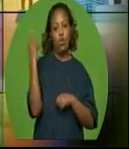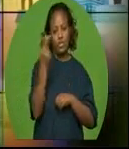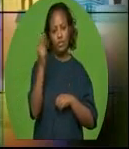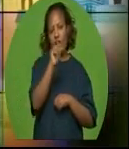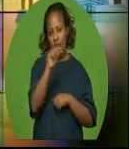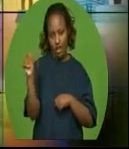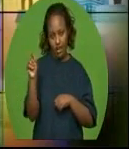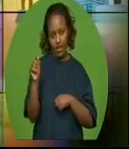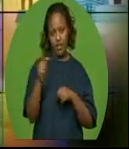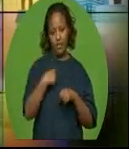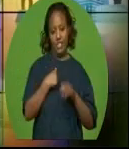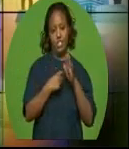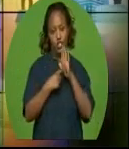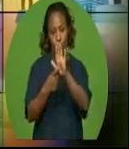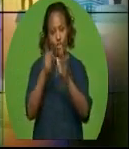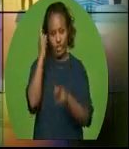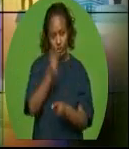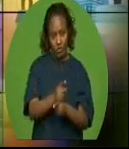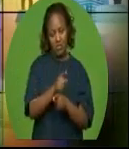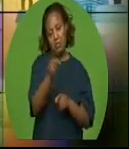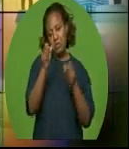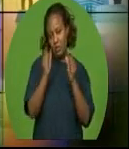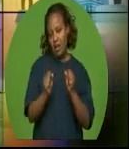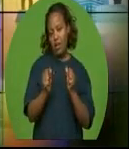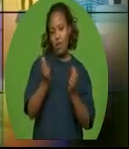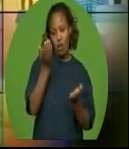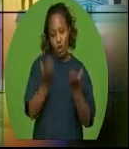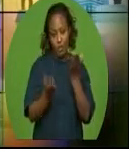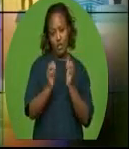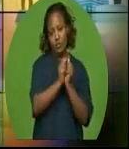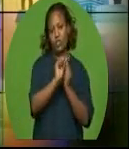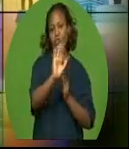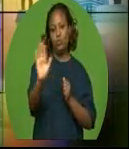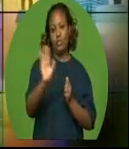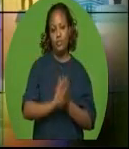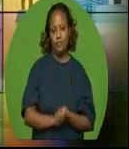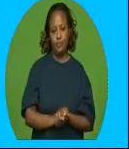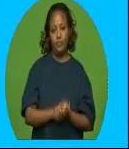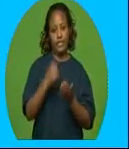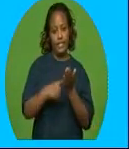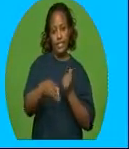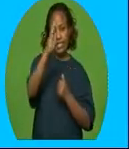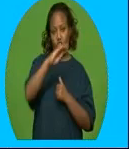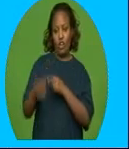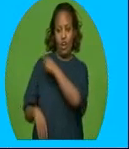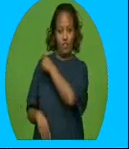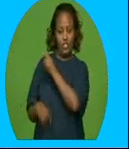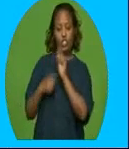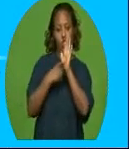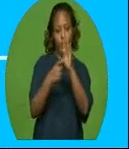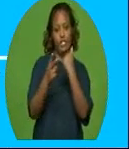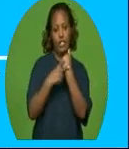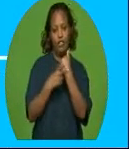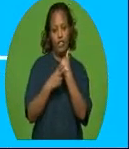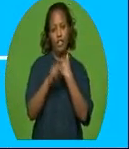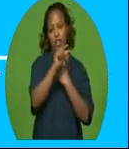consumption line. Let me show you the correct one so that you can compare it with yours. This graph shows